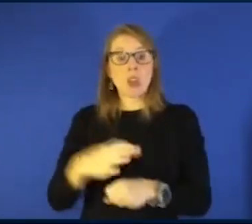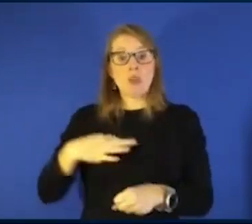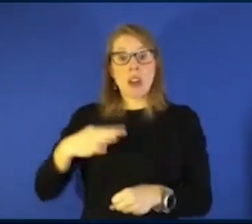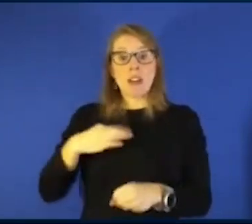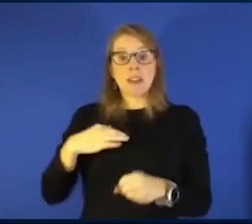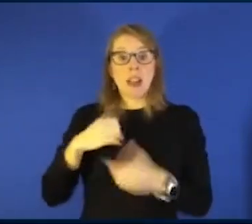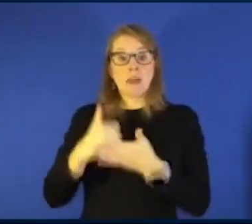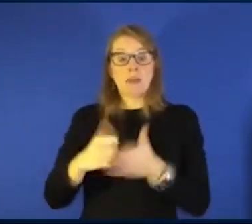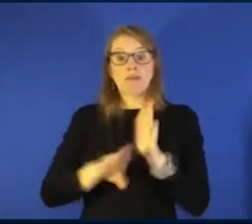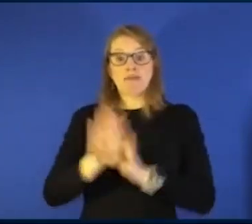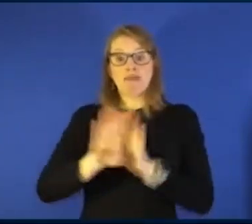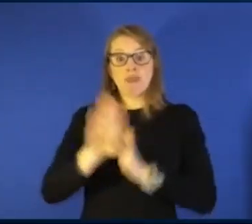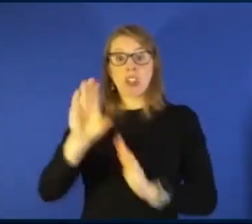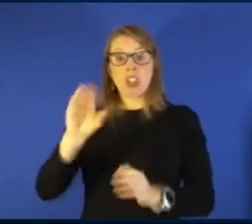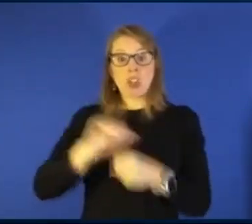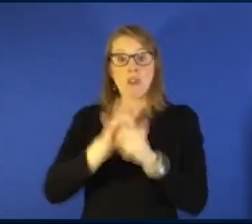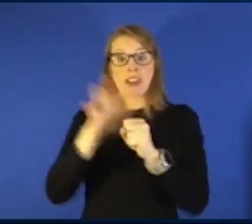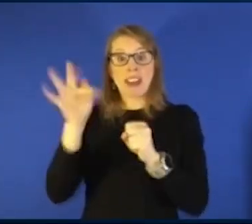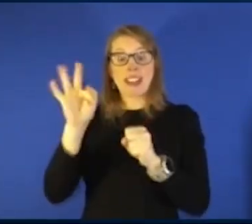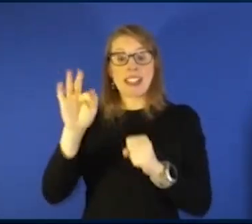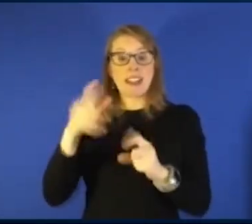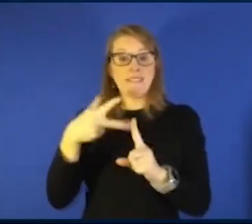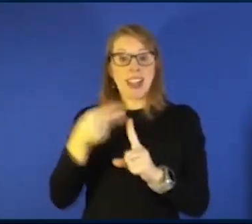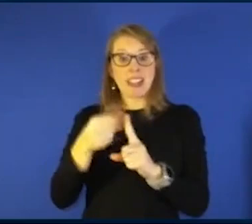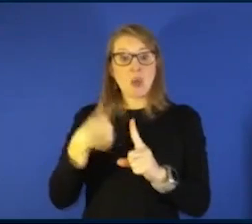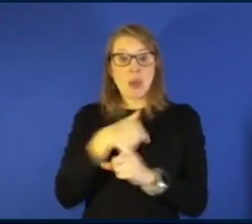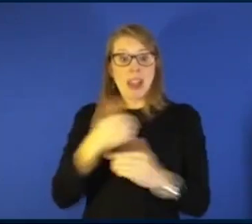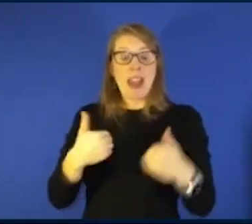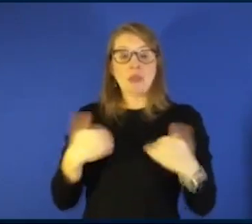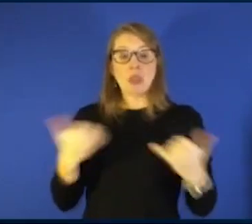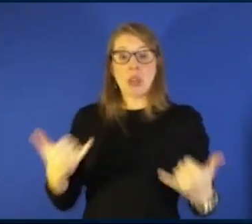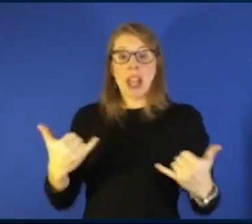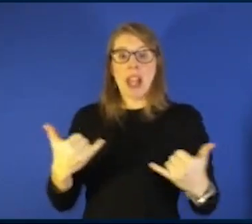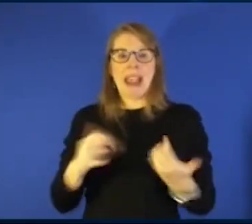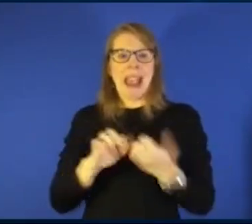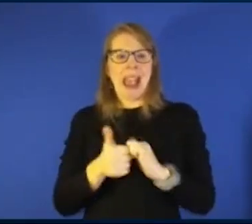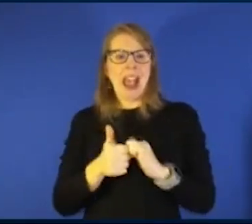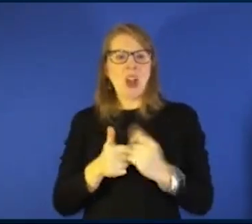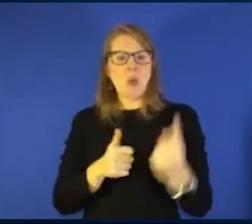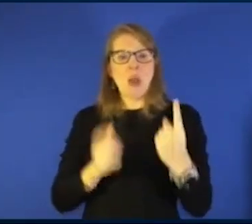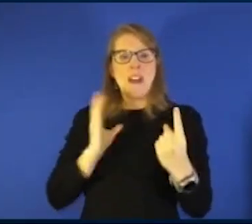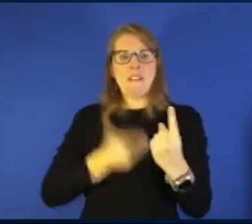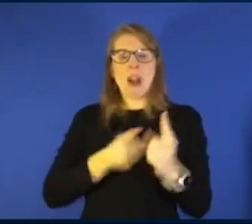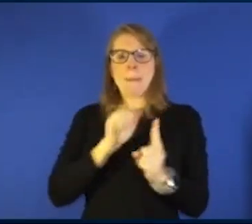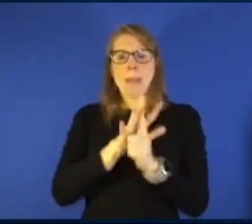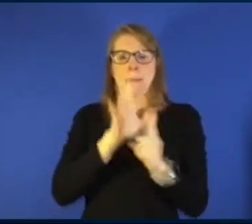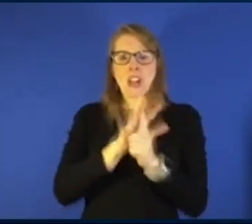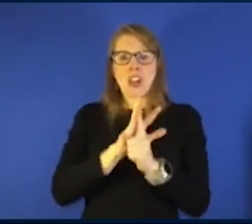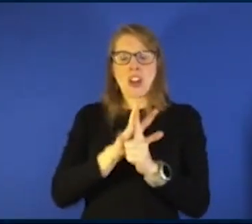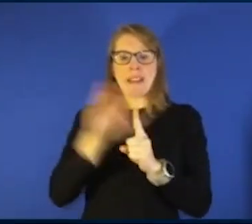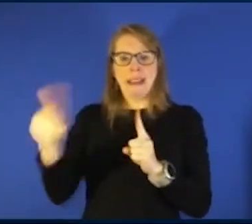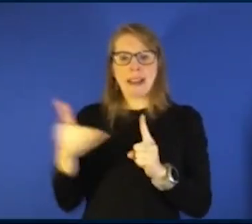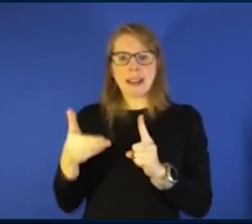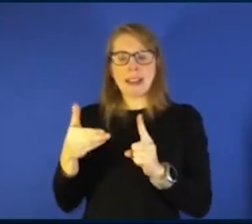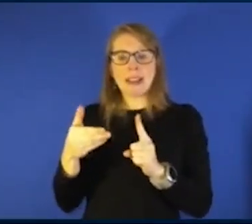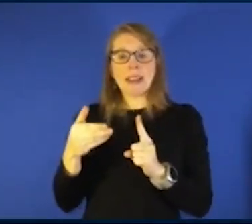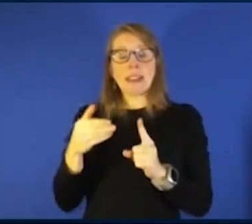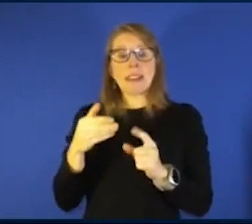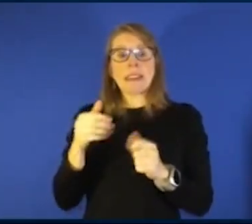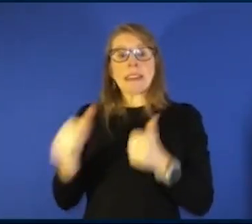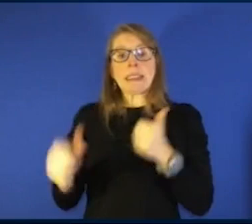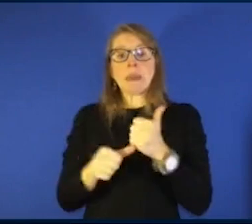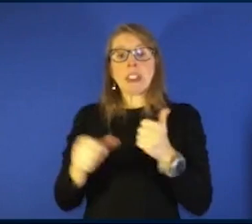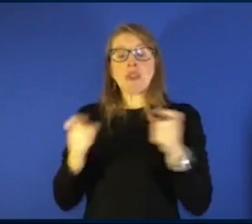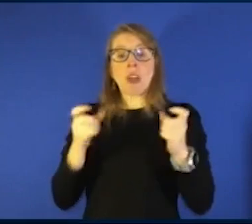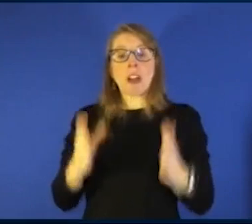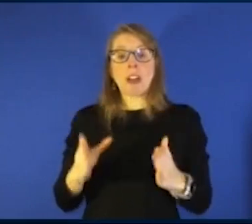of the COVID-19 vaccines we have today. So how did one of our popular guests and Deputy Director of the National Institutes of Health